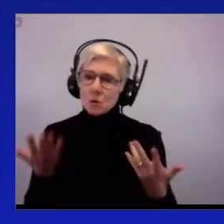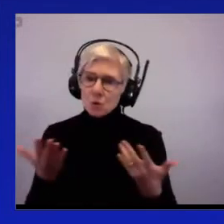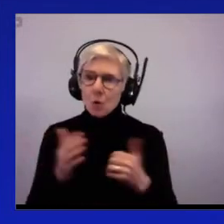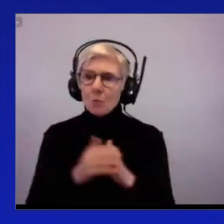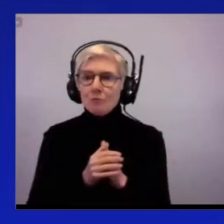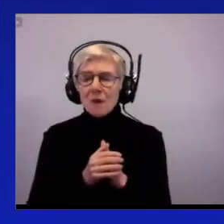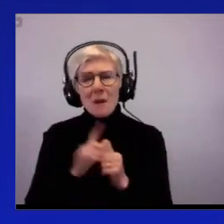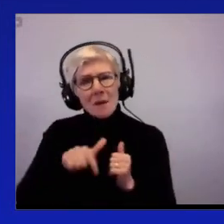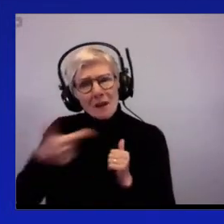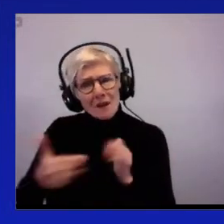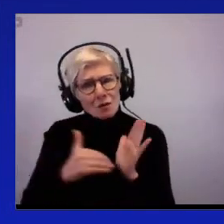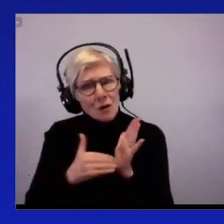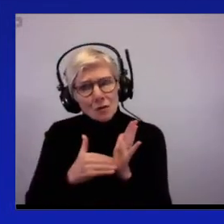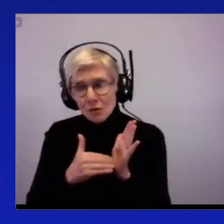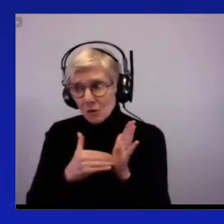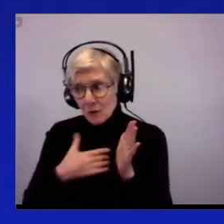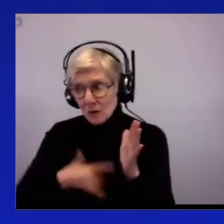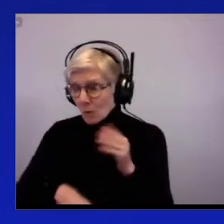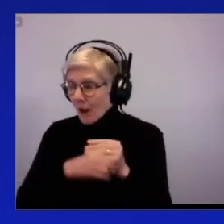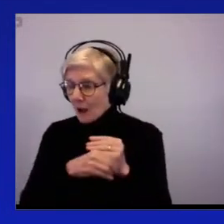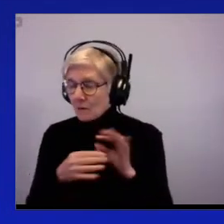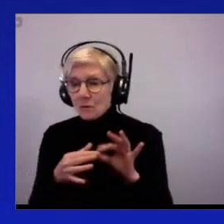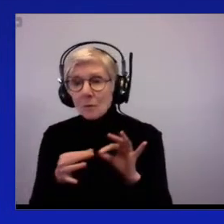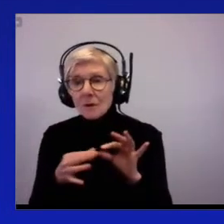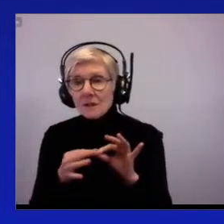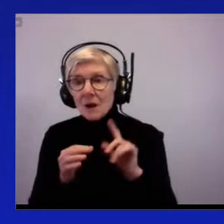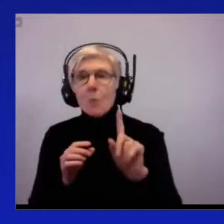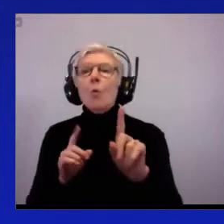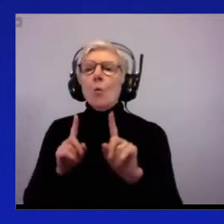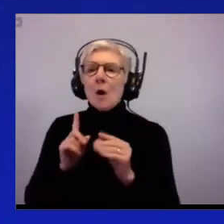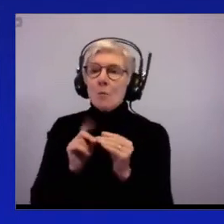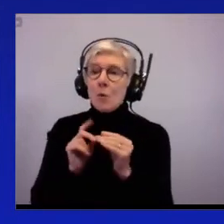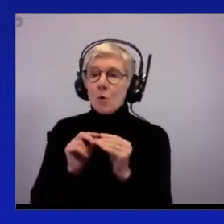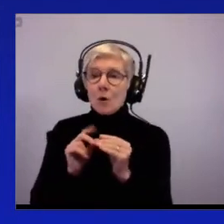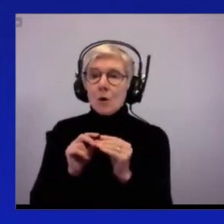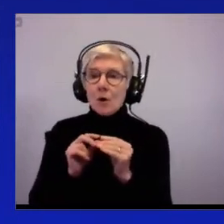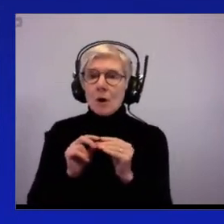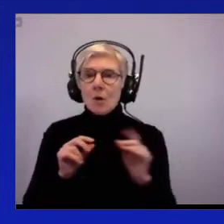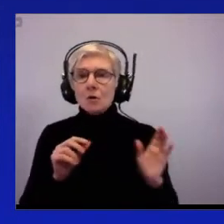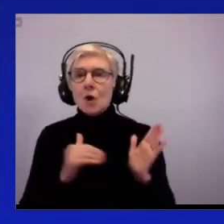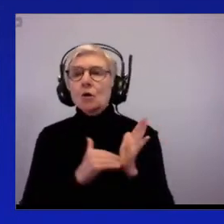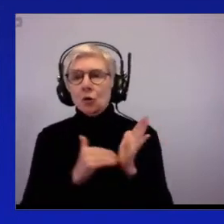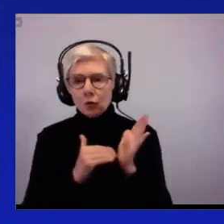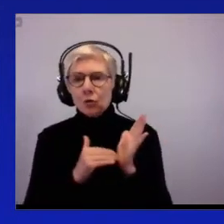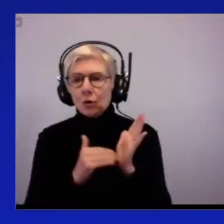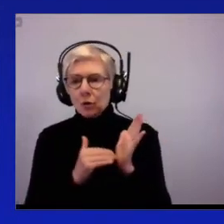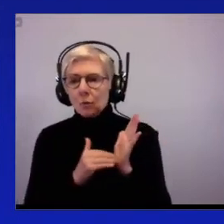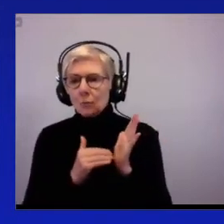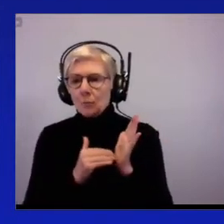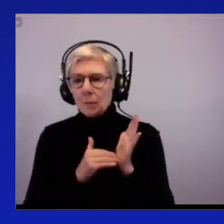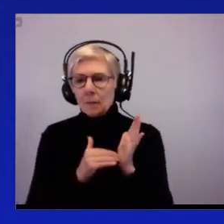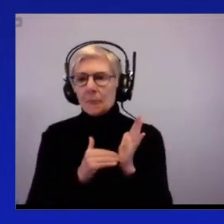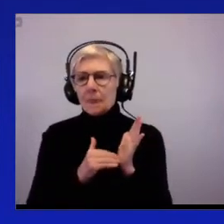Dr. Etches, if you have anything to add. The only point that I would like to add